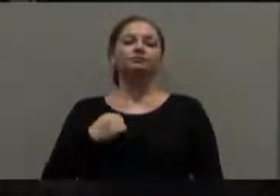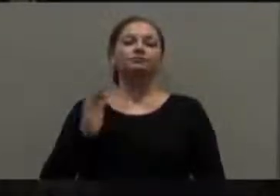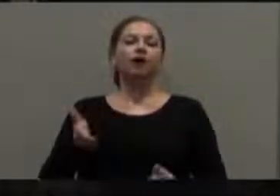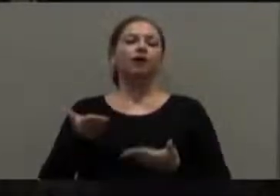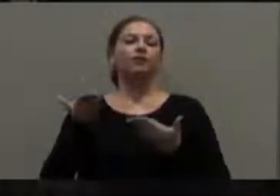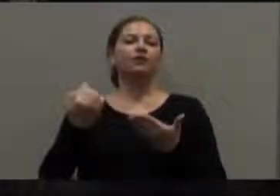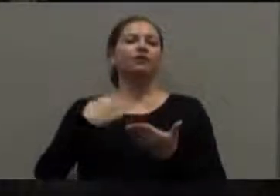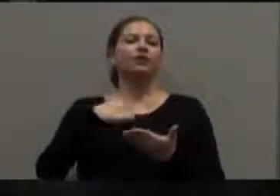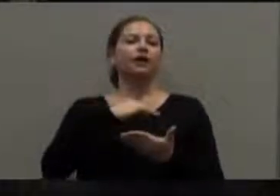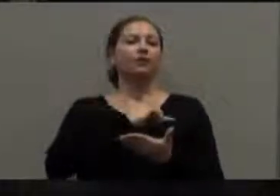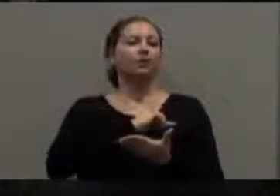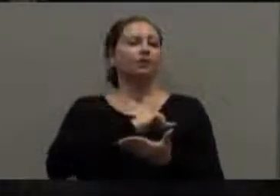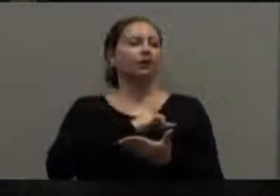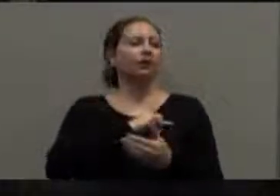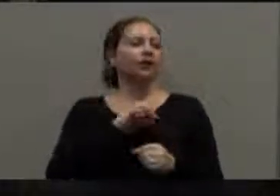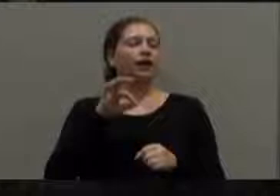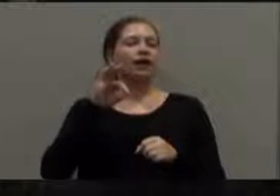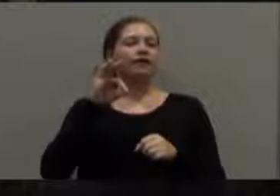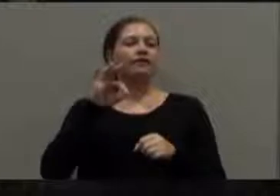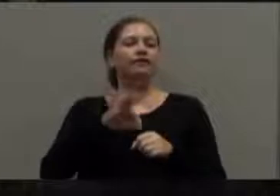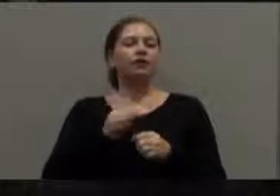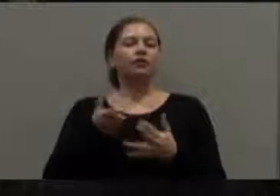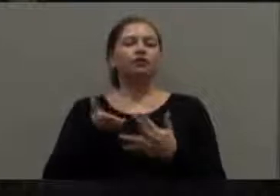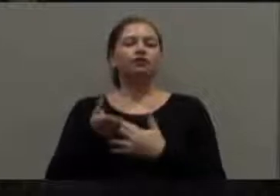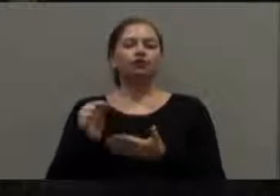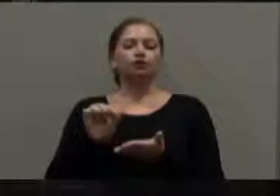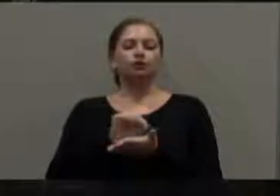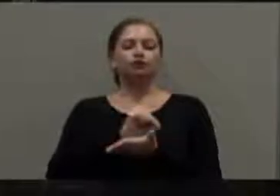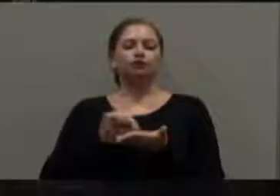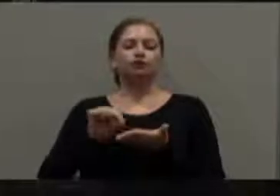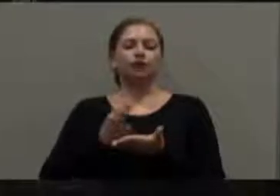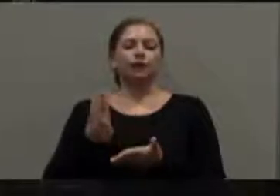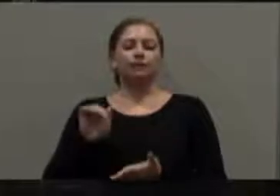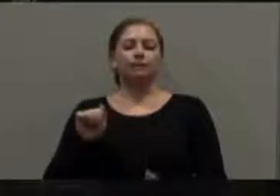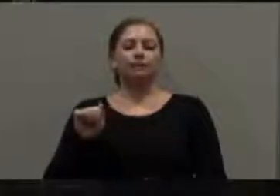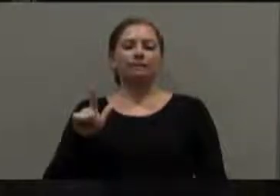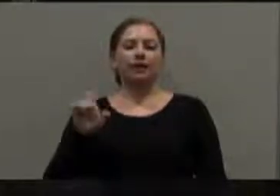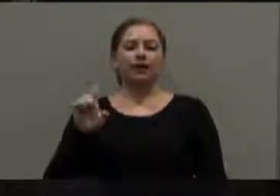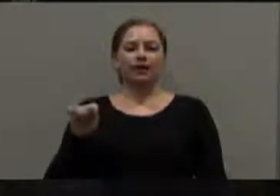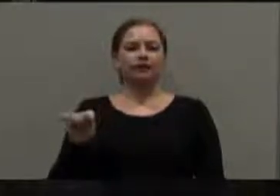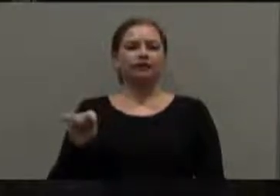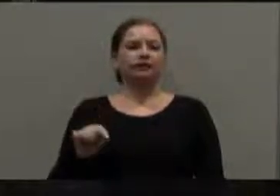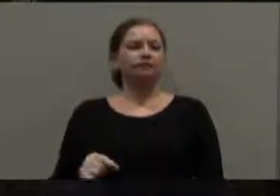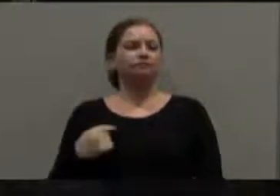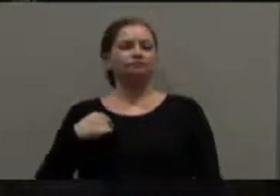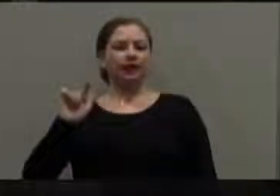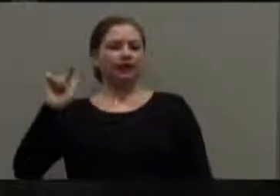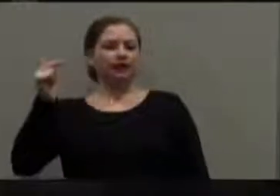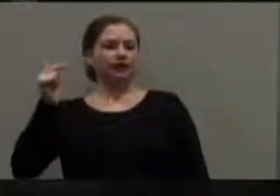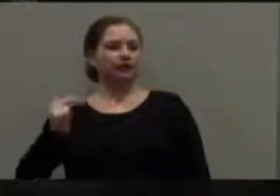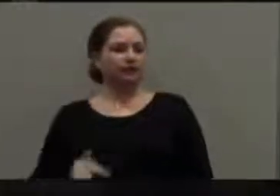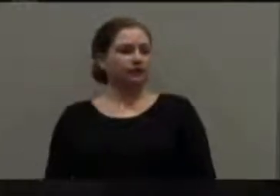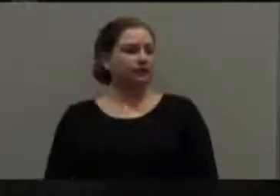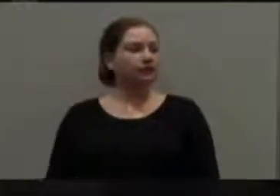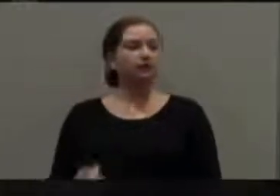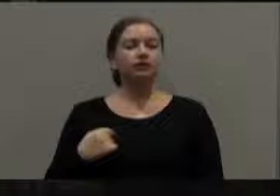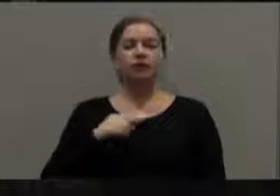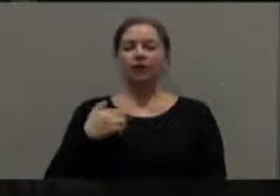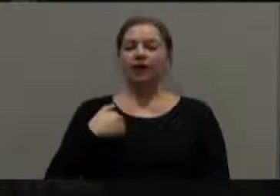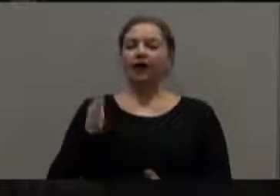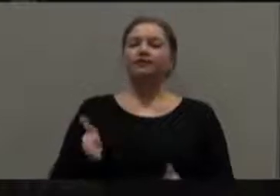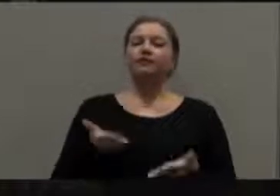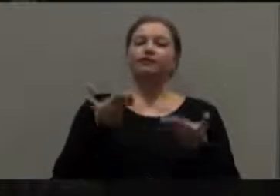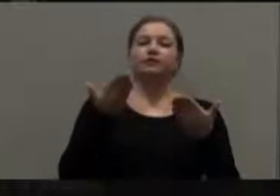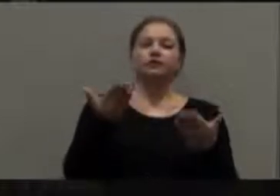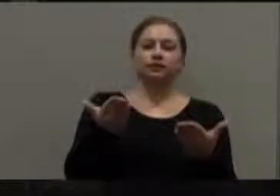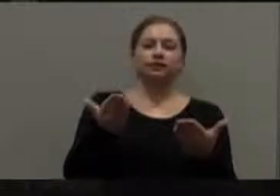take the vote of the superintendent by written ballot that are created by here. I second. So we have a motion by Ms.